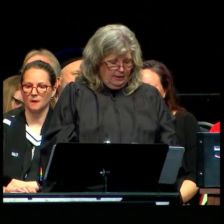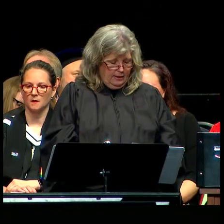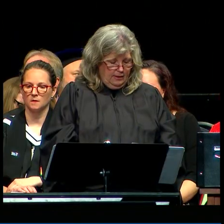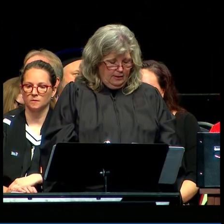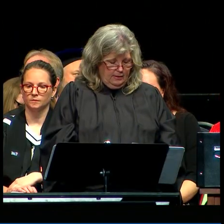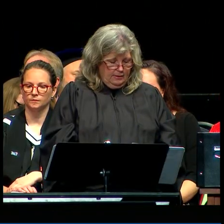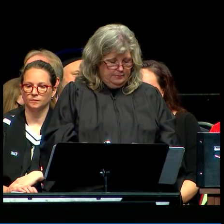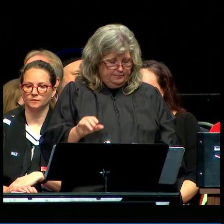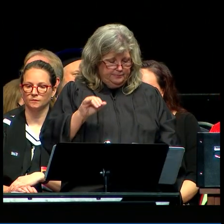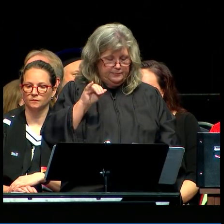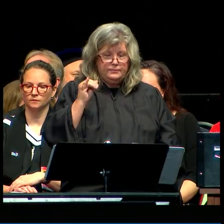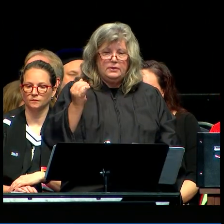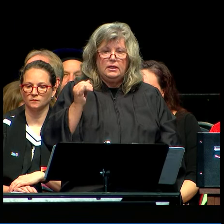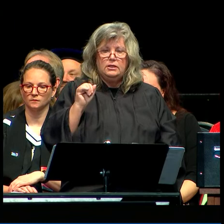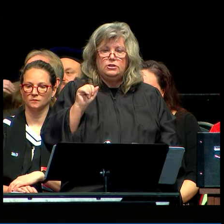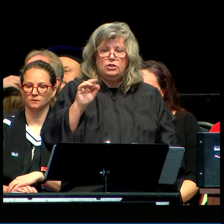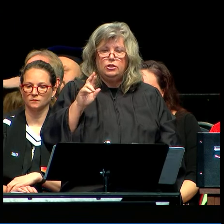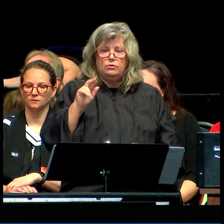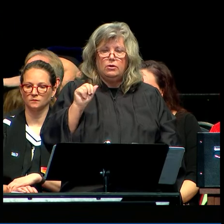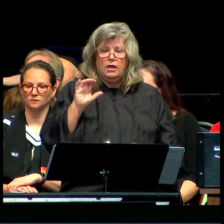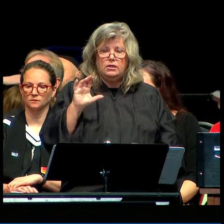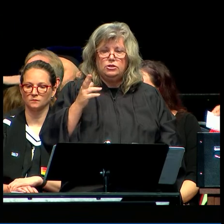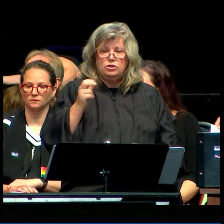Jirachaya Pongnopa, with distinction.